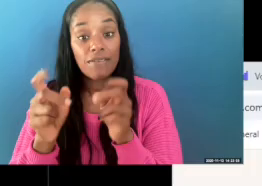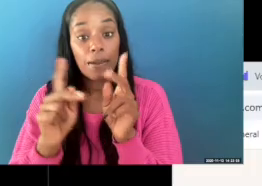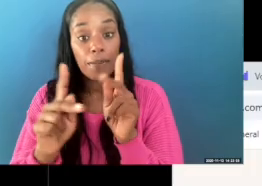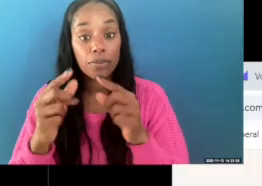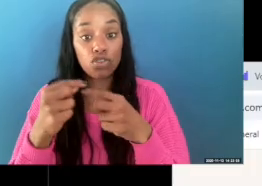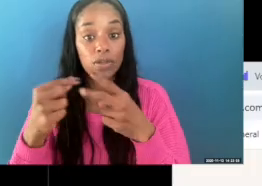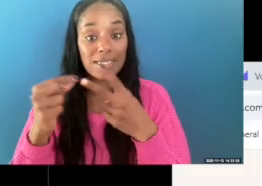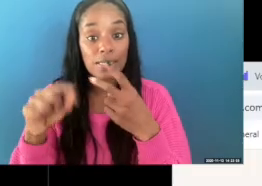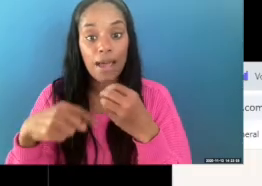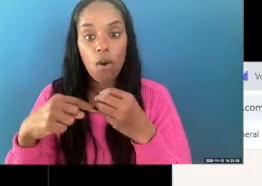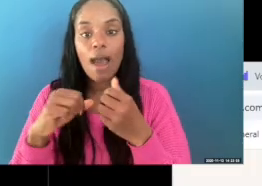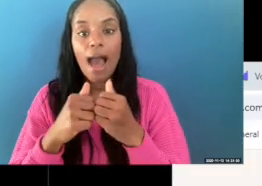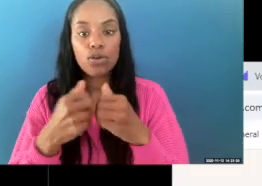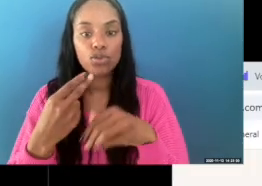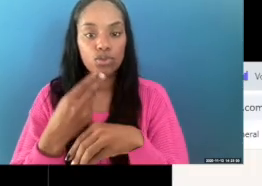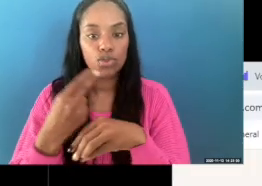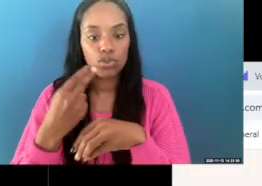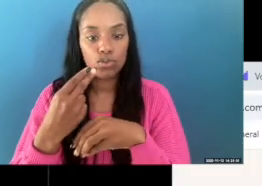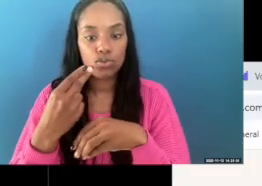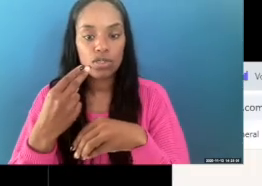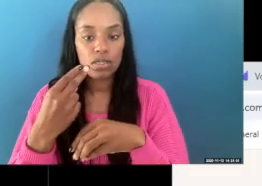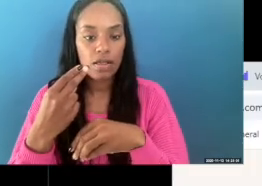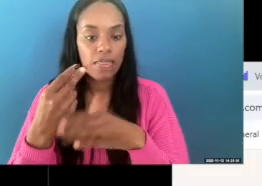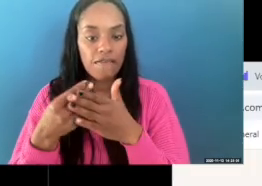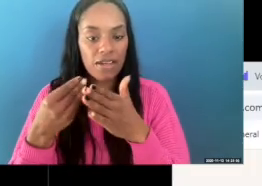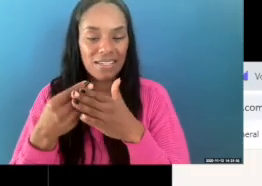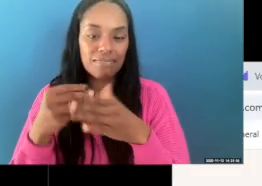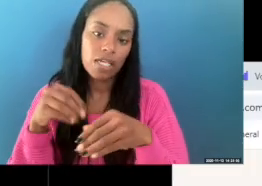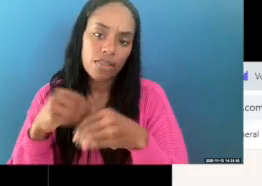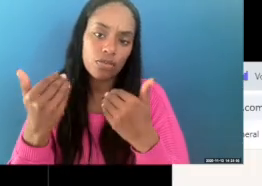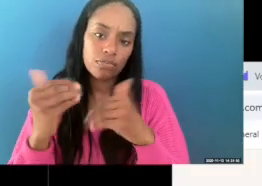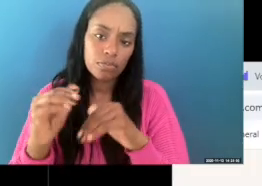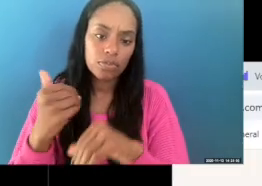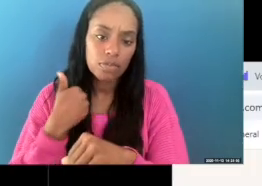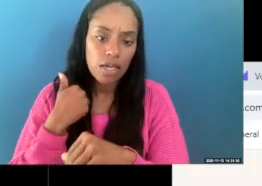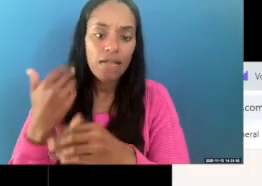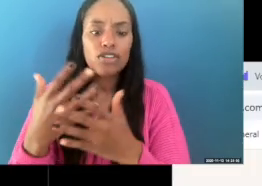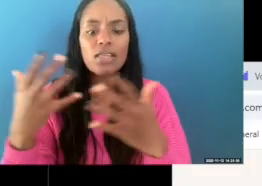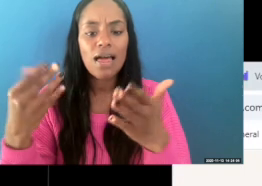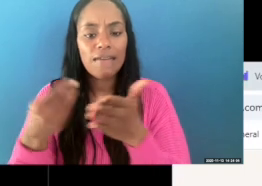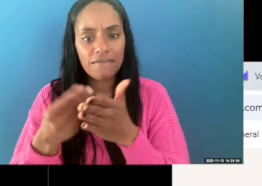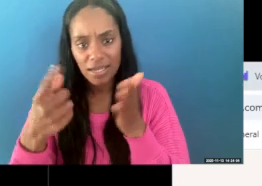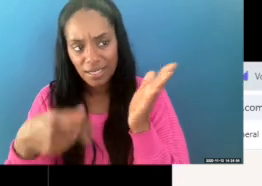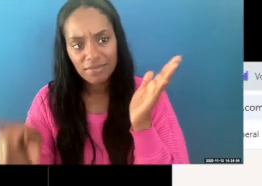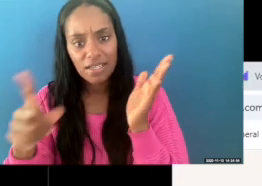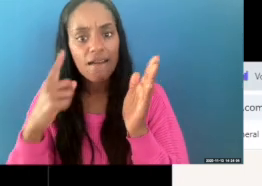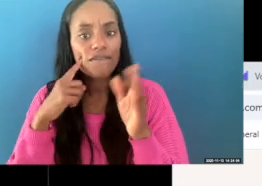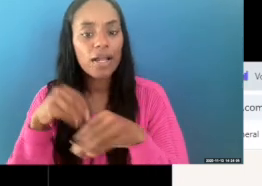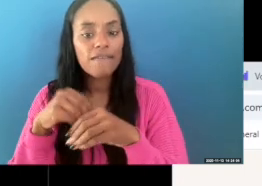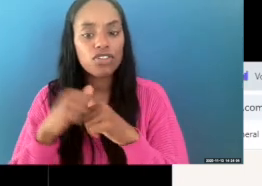ineligible costs that are associated with it. So when we look at them, it might be best to look at the entire process of what the funding is and